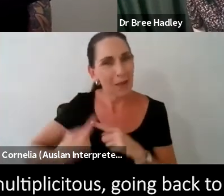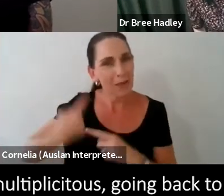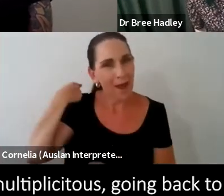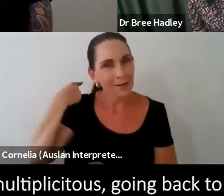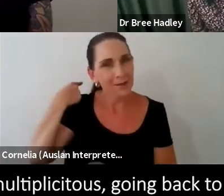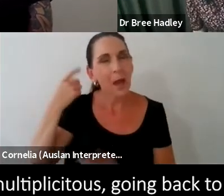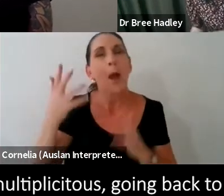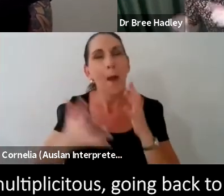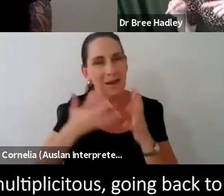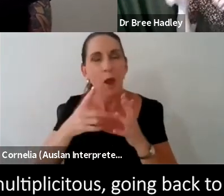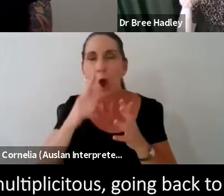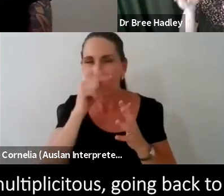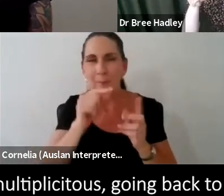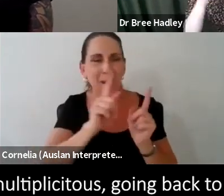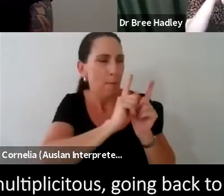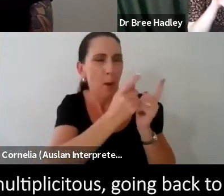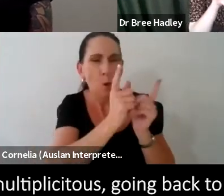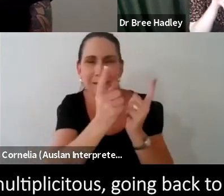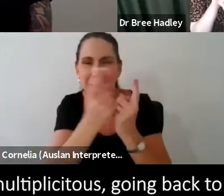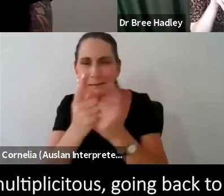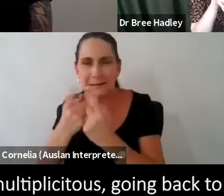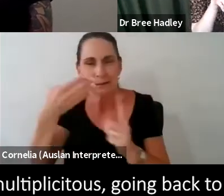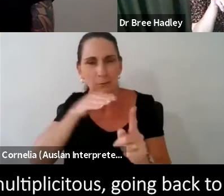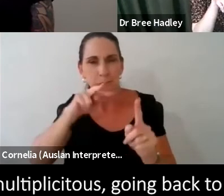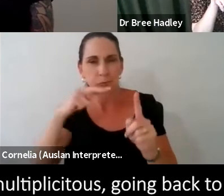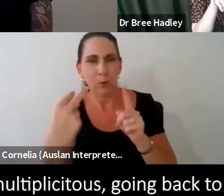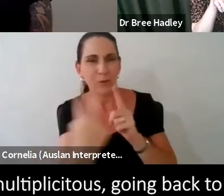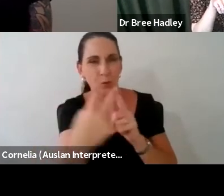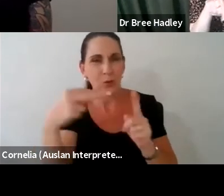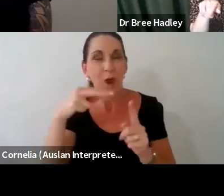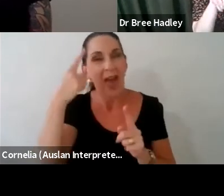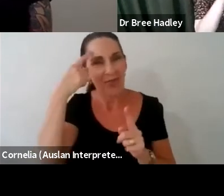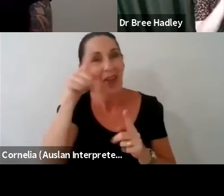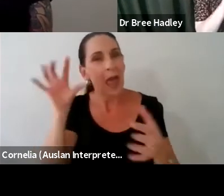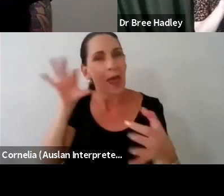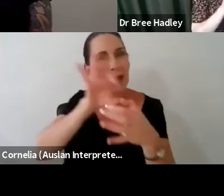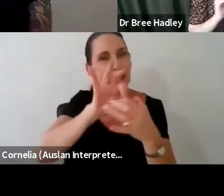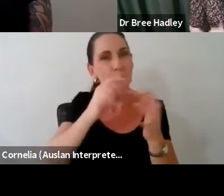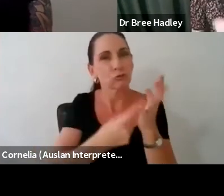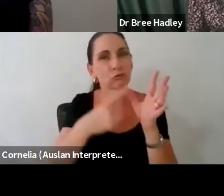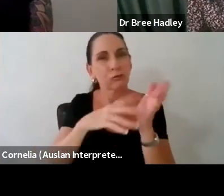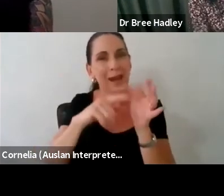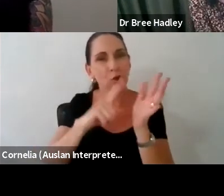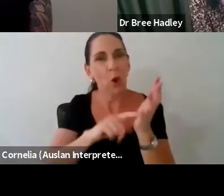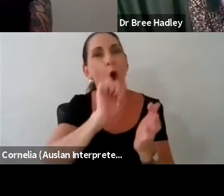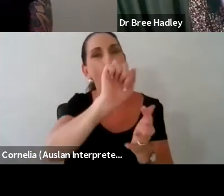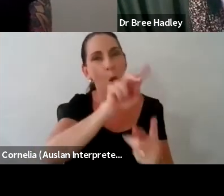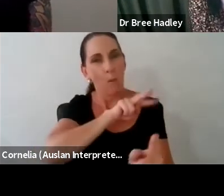multiplicitous, if you know what I mean. And I think that leads right back to what Racheal's talking about at the very beginning